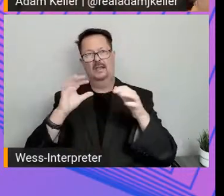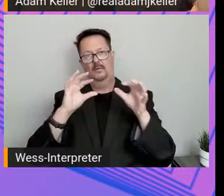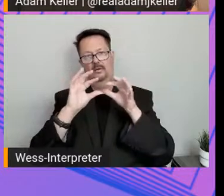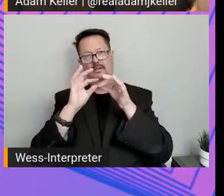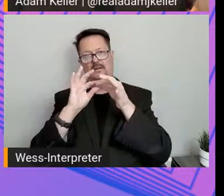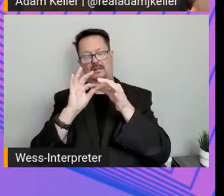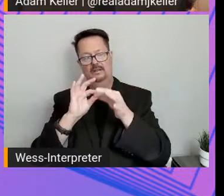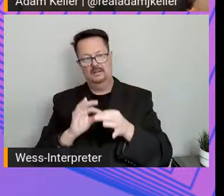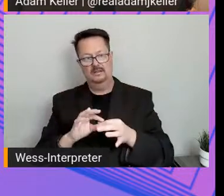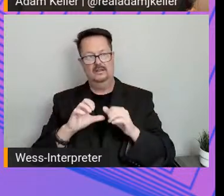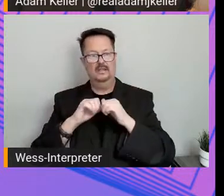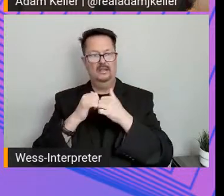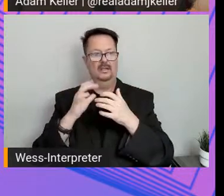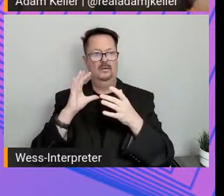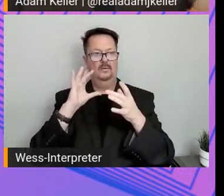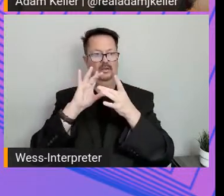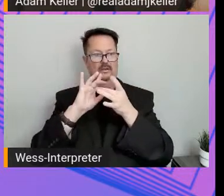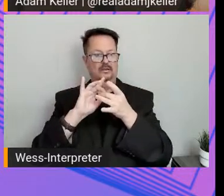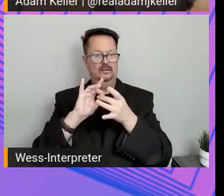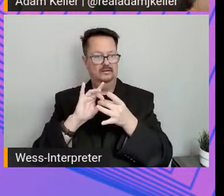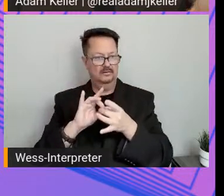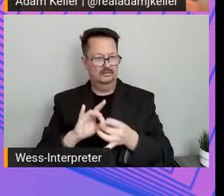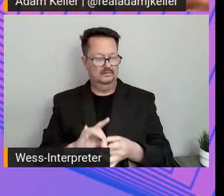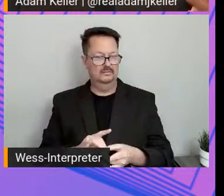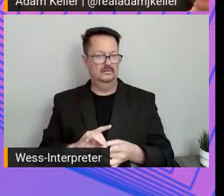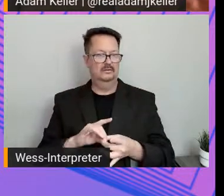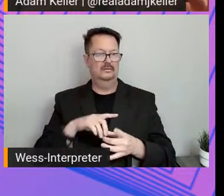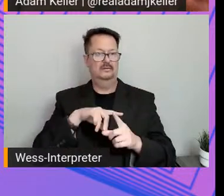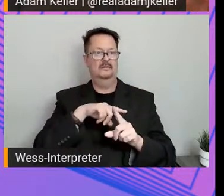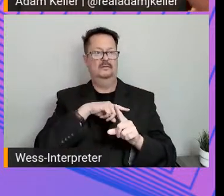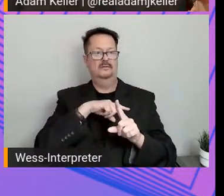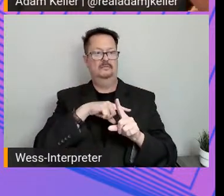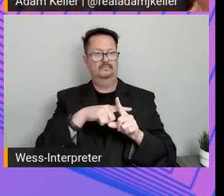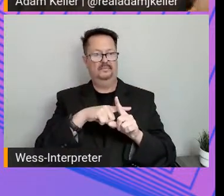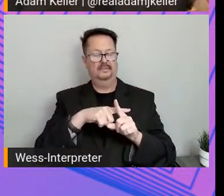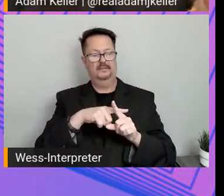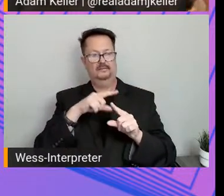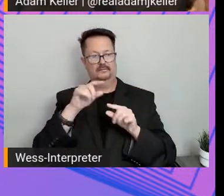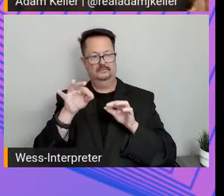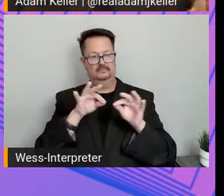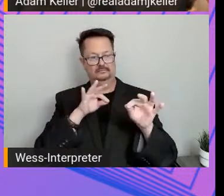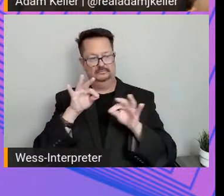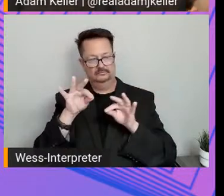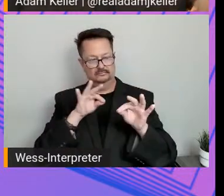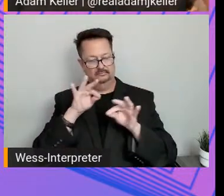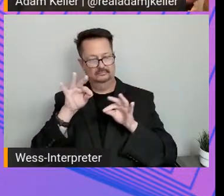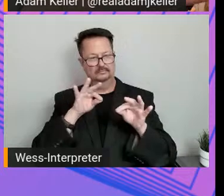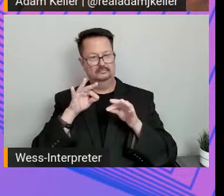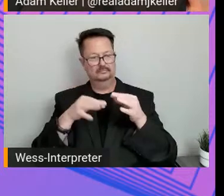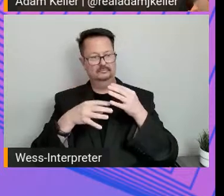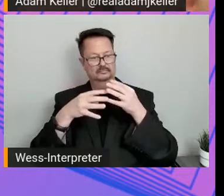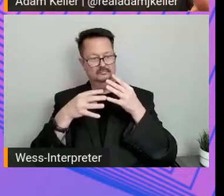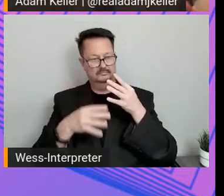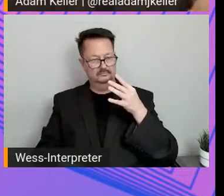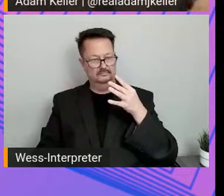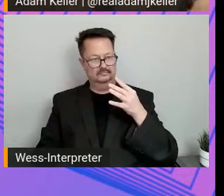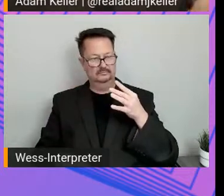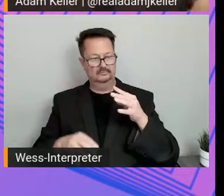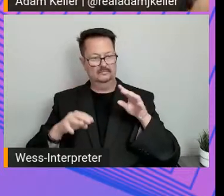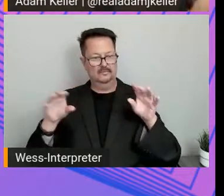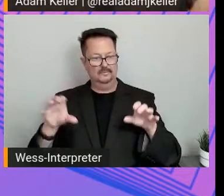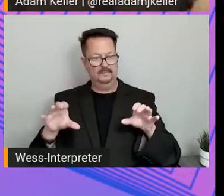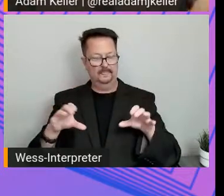talk to one another, as well as just kind of define, you know, a multi-container application in one